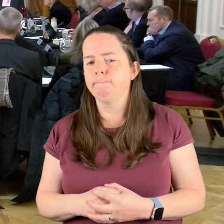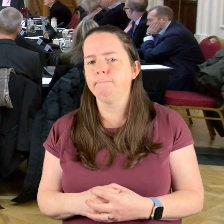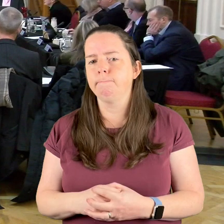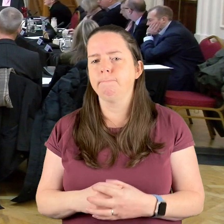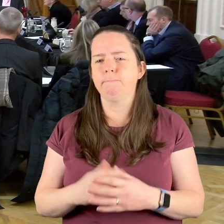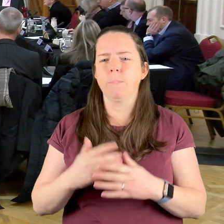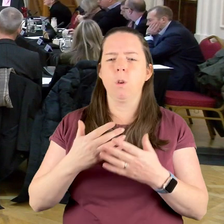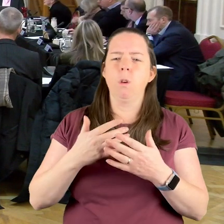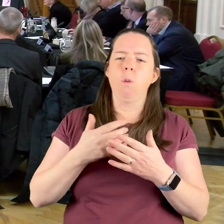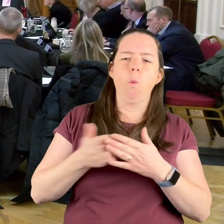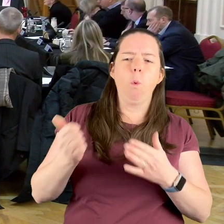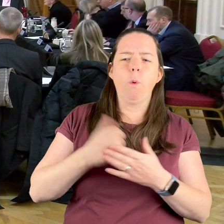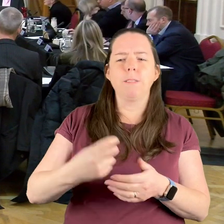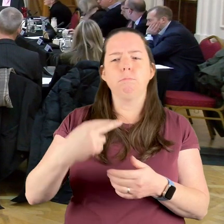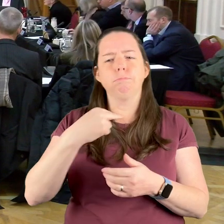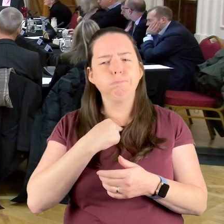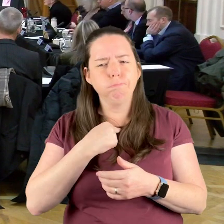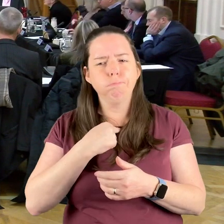maternity one.